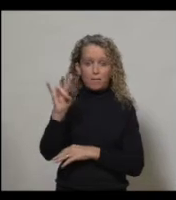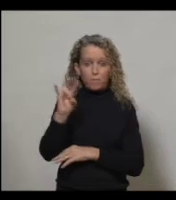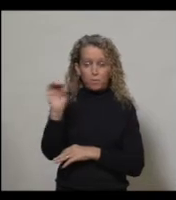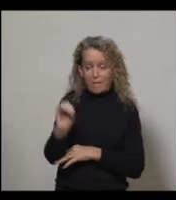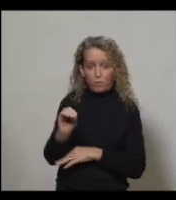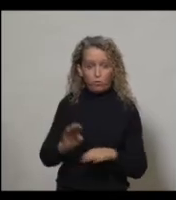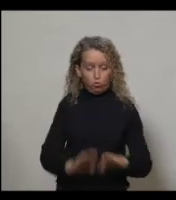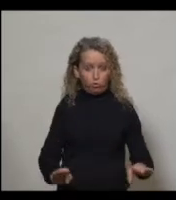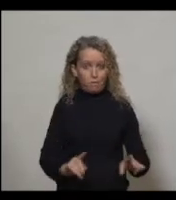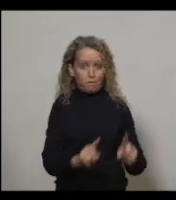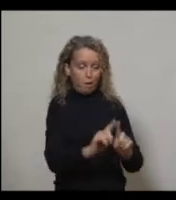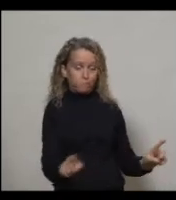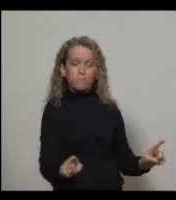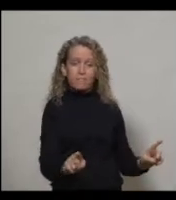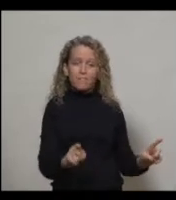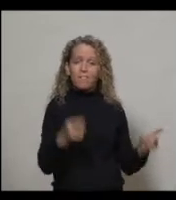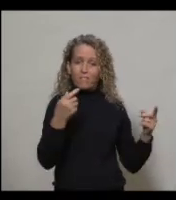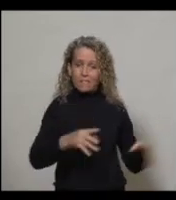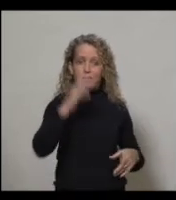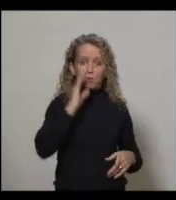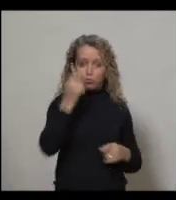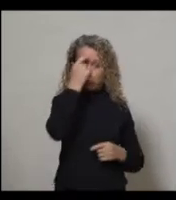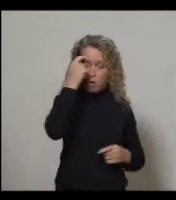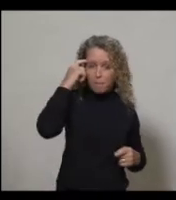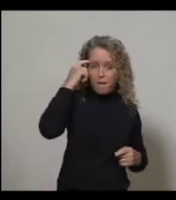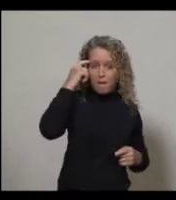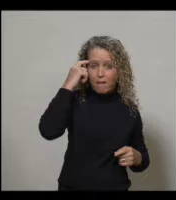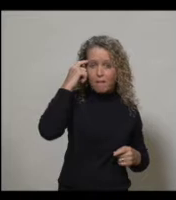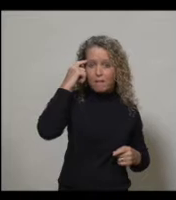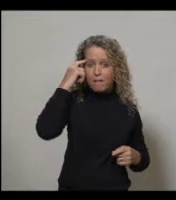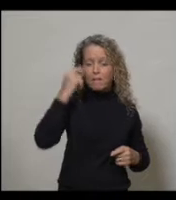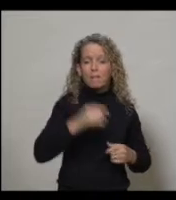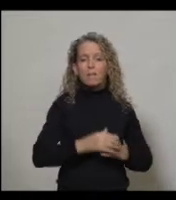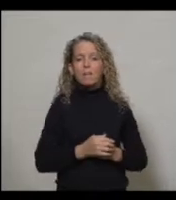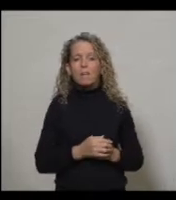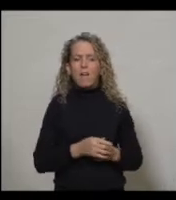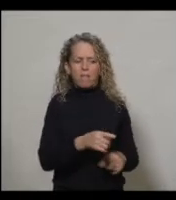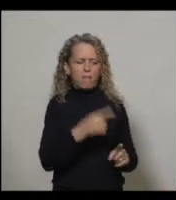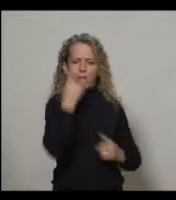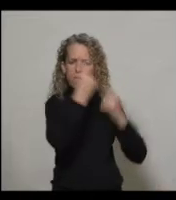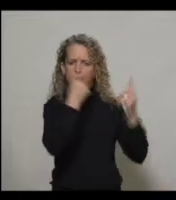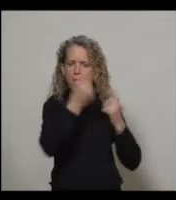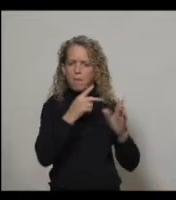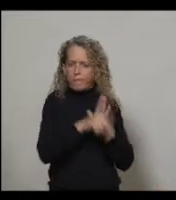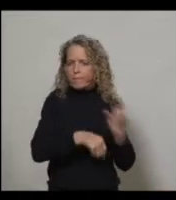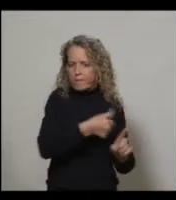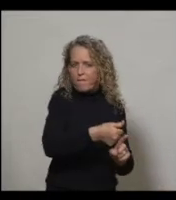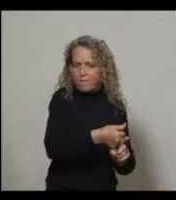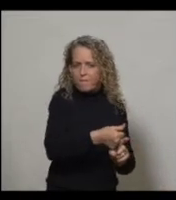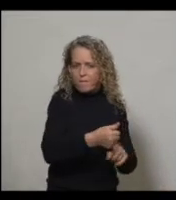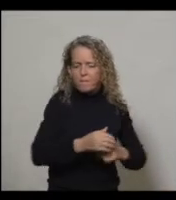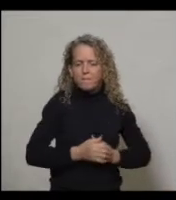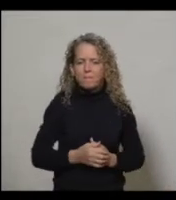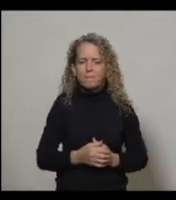they experienced a traumatic event and actually associate it with having suicidal ideation or suicidal attempt. The other